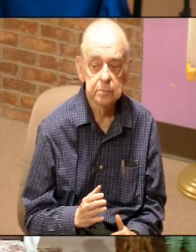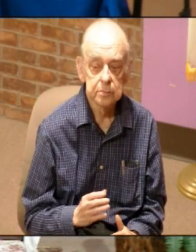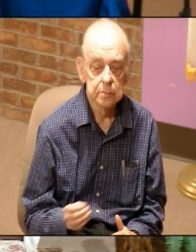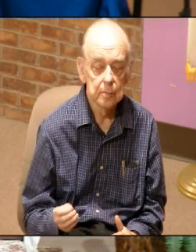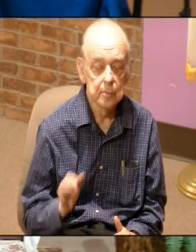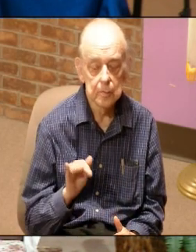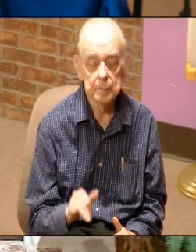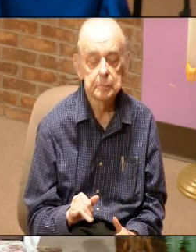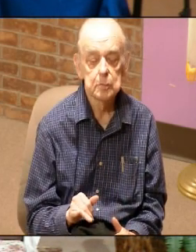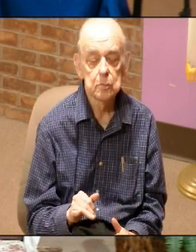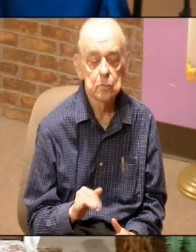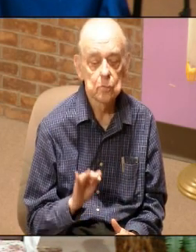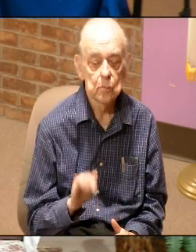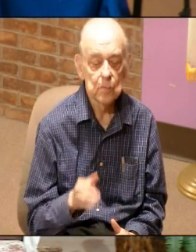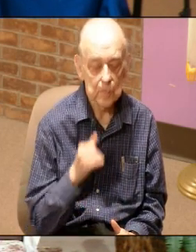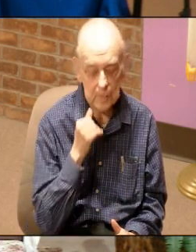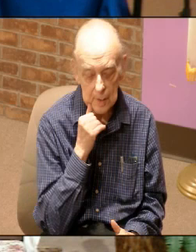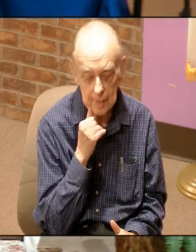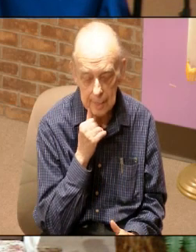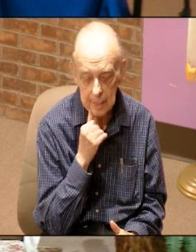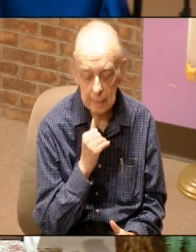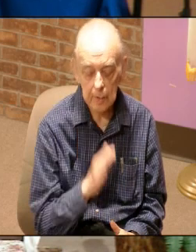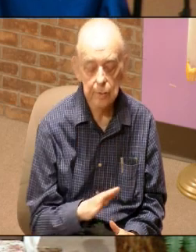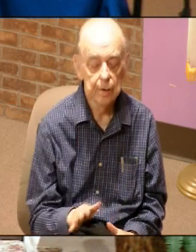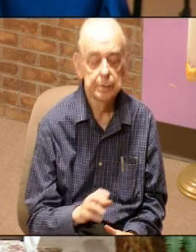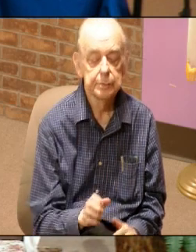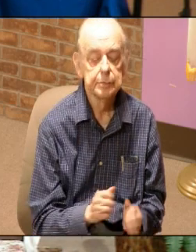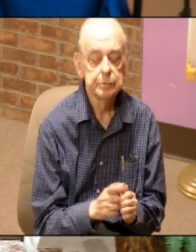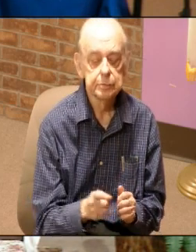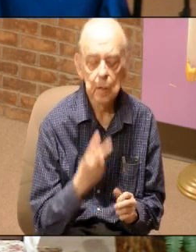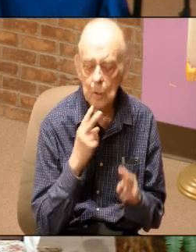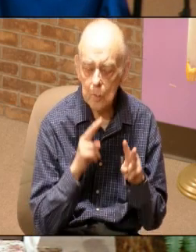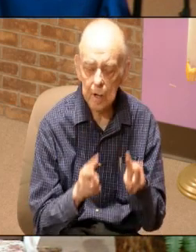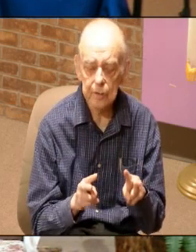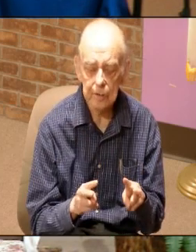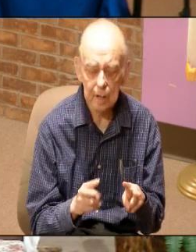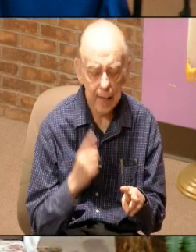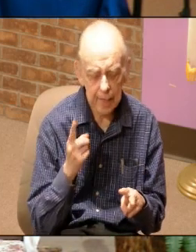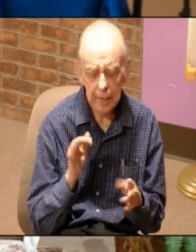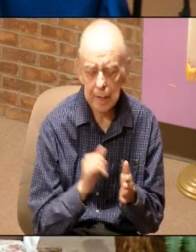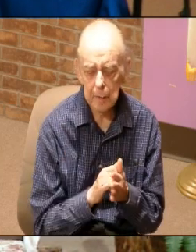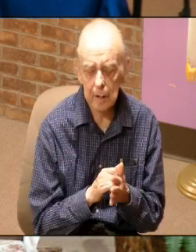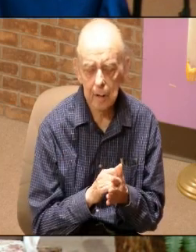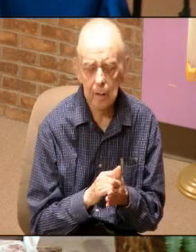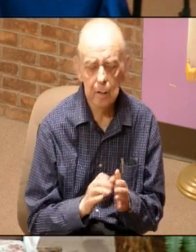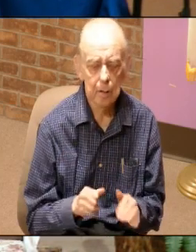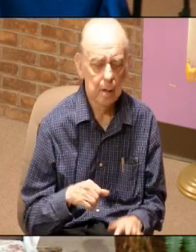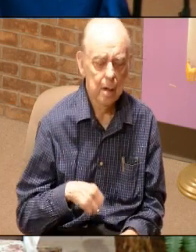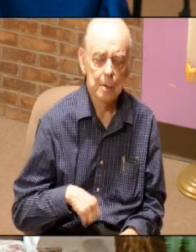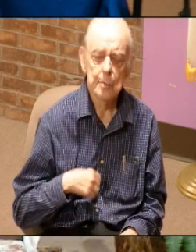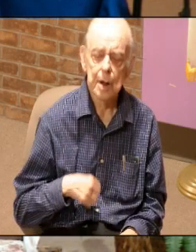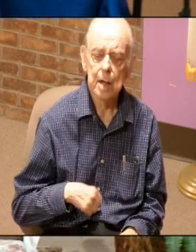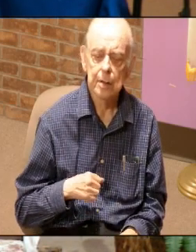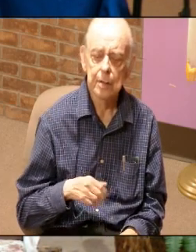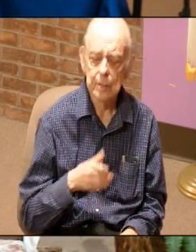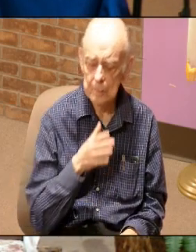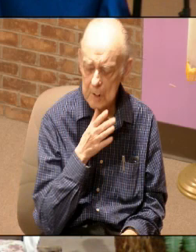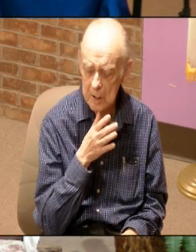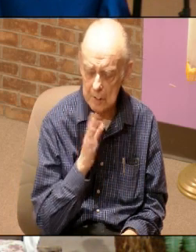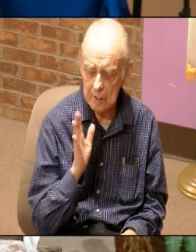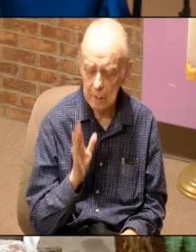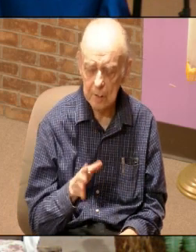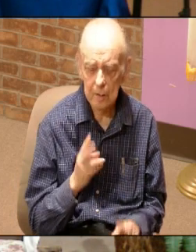And yet his mother traveled with him, watching him. Think about it. How proud you would be as